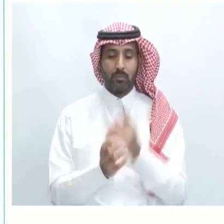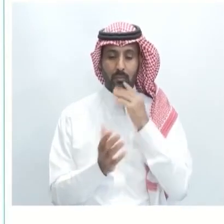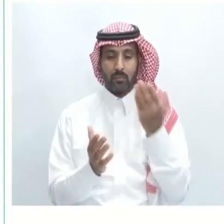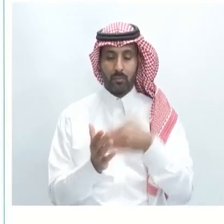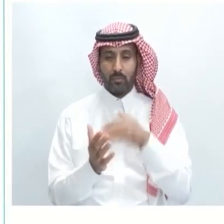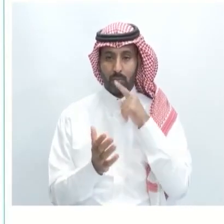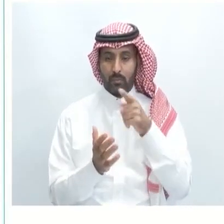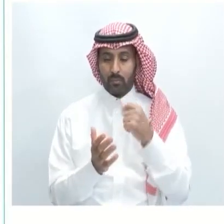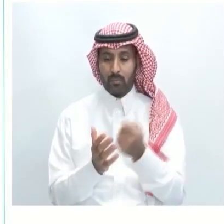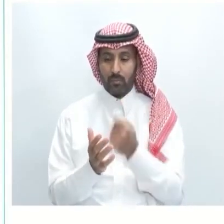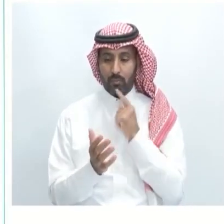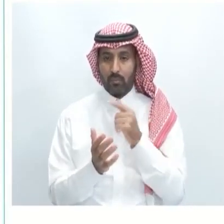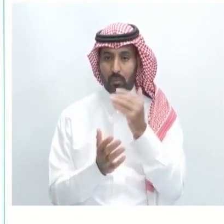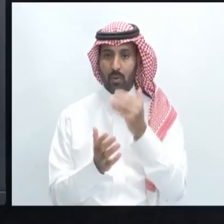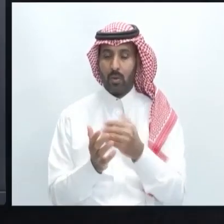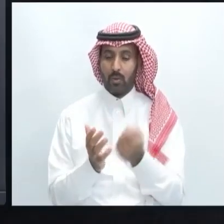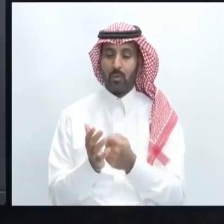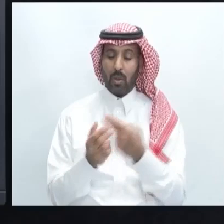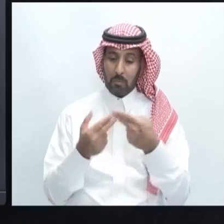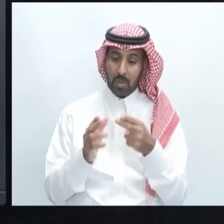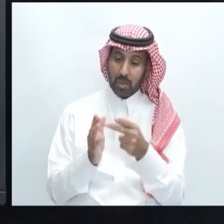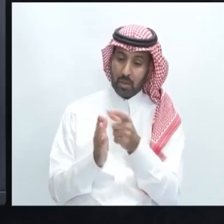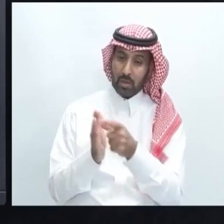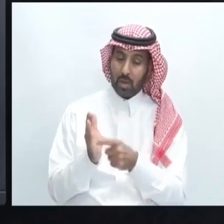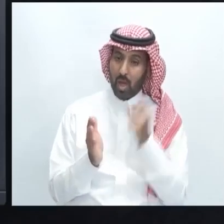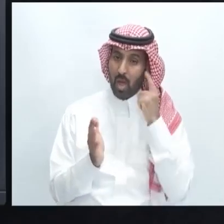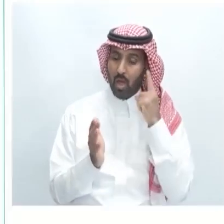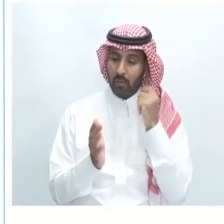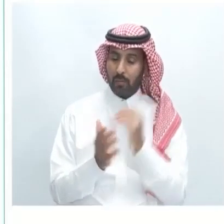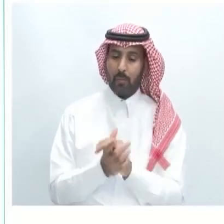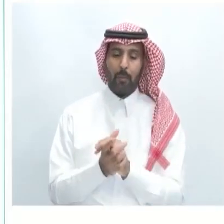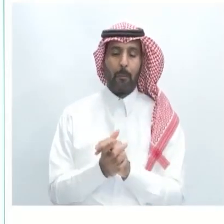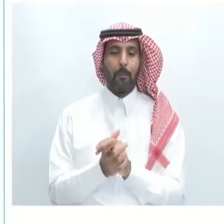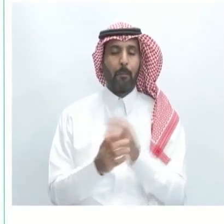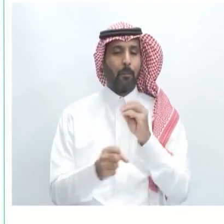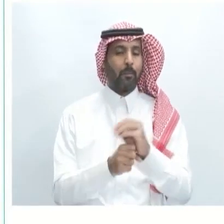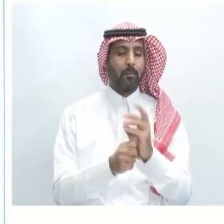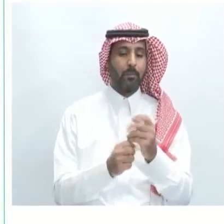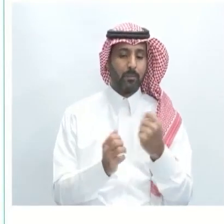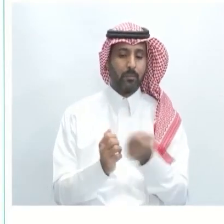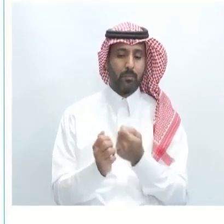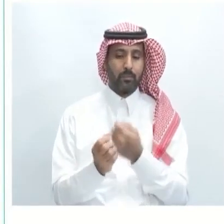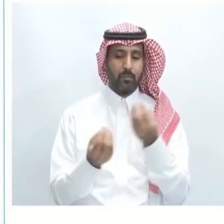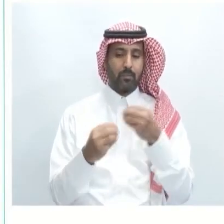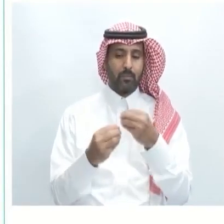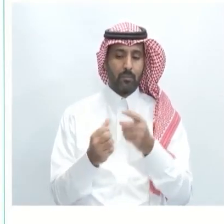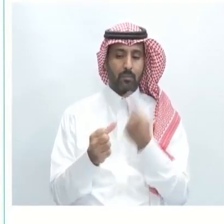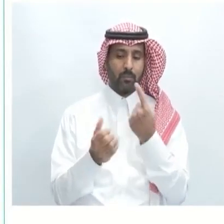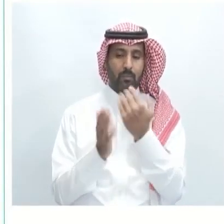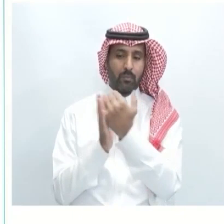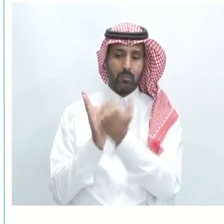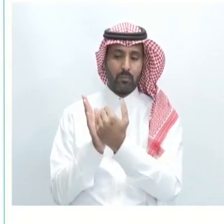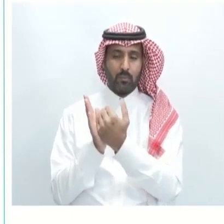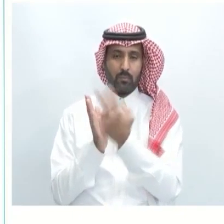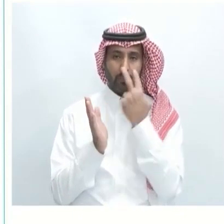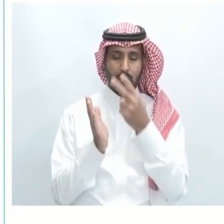you can continue by yourself. This is just an idea. What information did the writer include in the first paragraph?